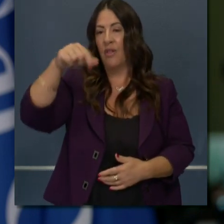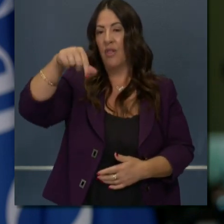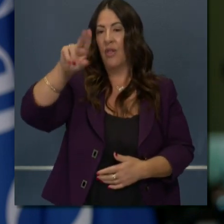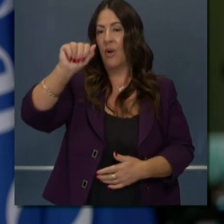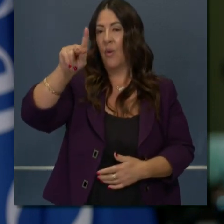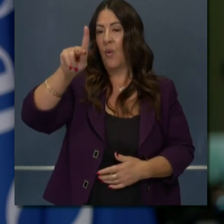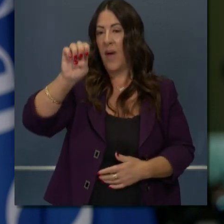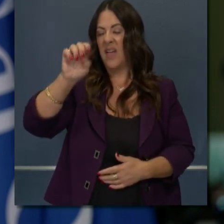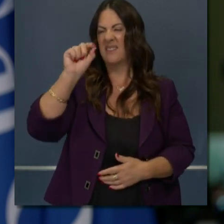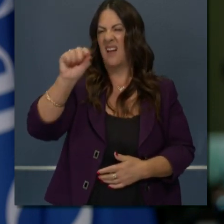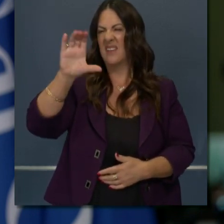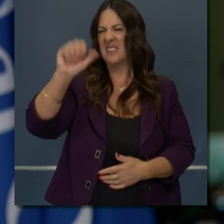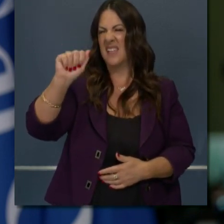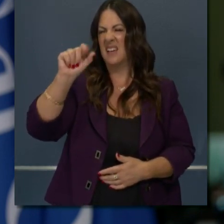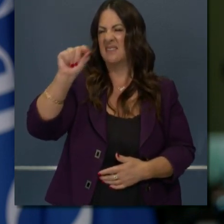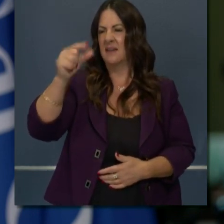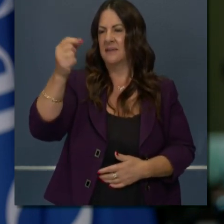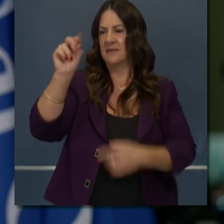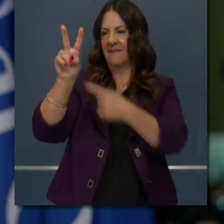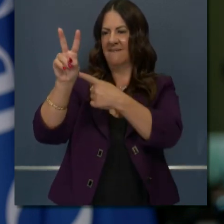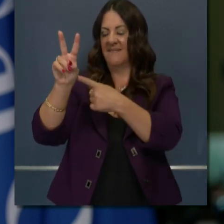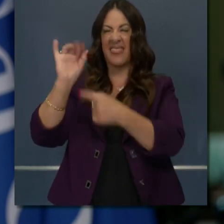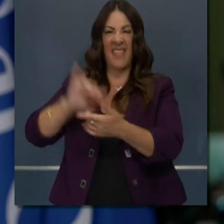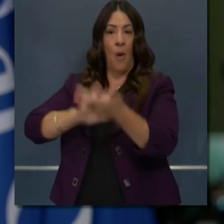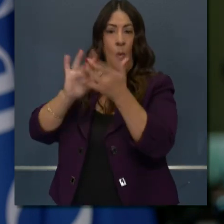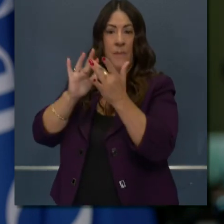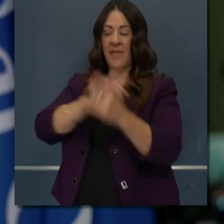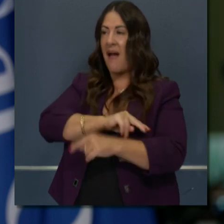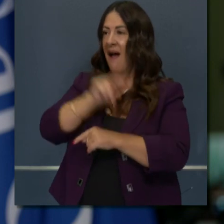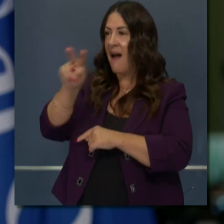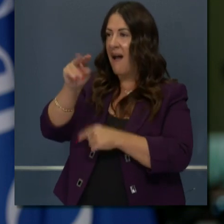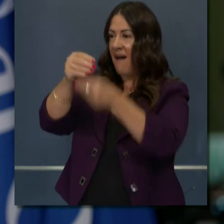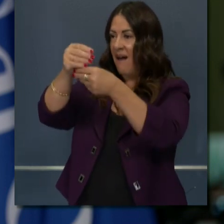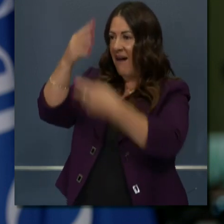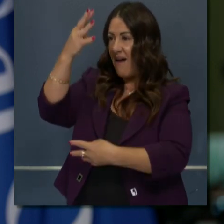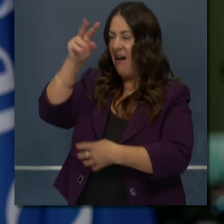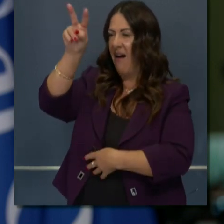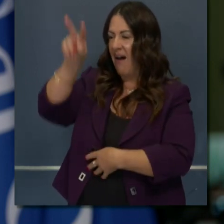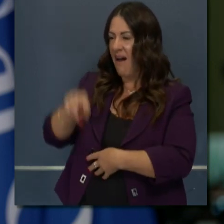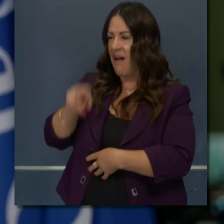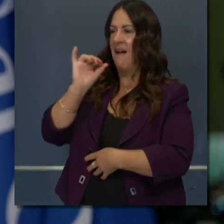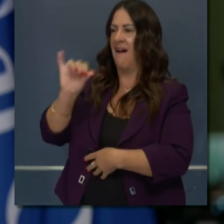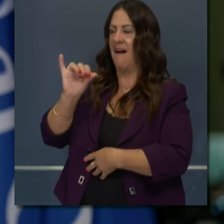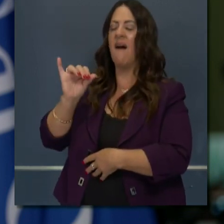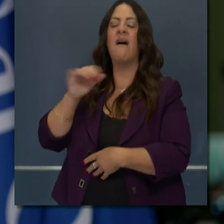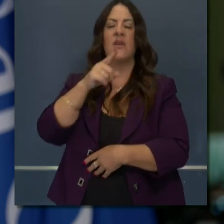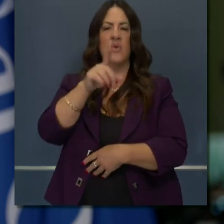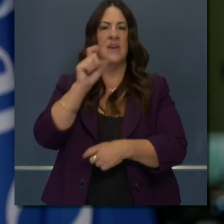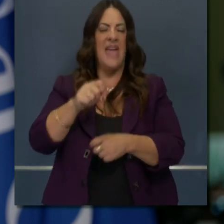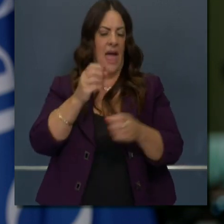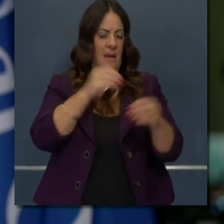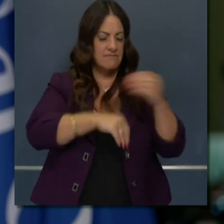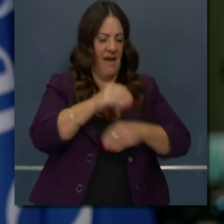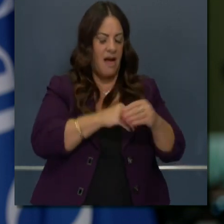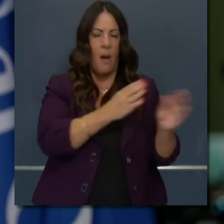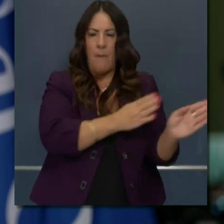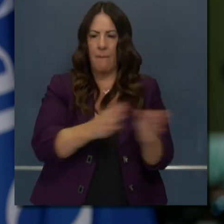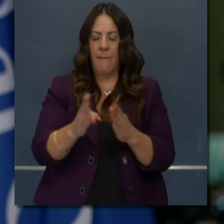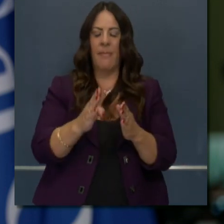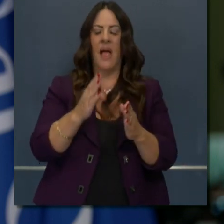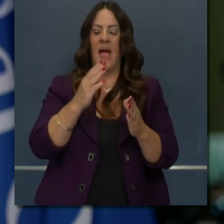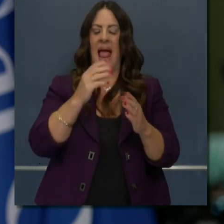earthquake.ca.gov. So go to that website, and I encourage everyone to develop their own emergency kit, prepare all members